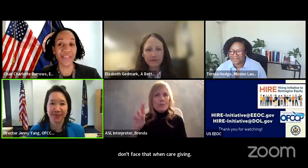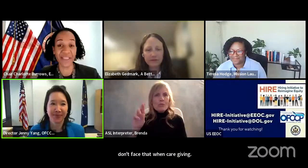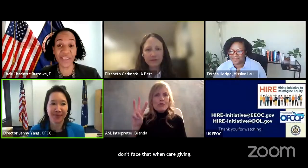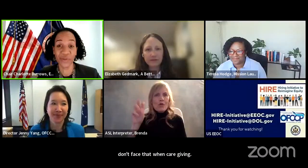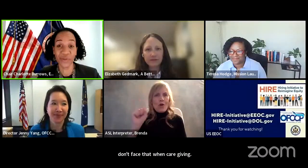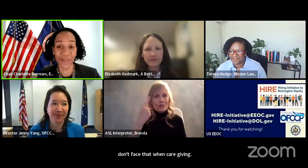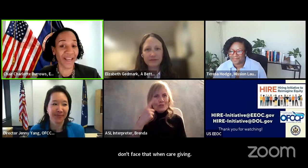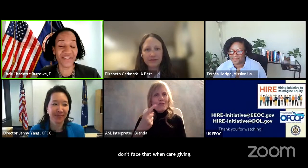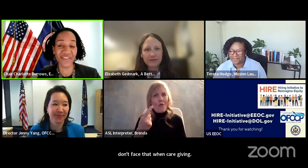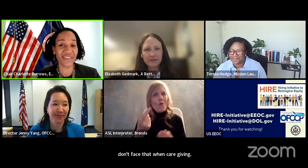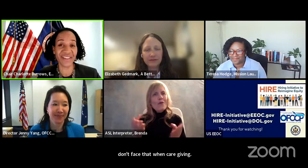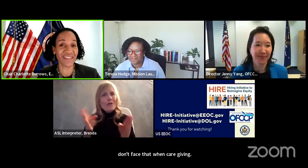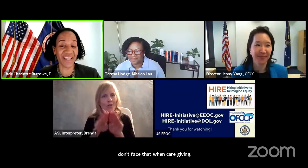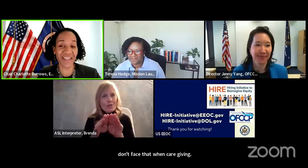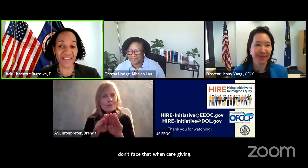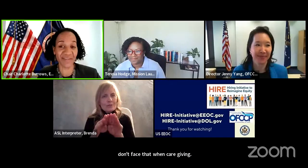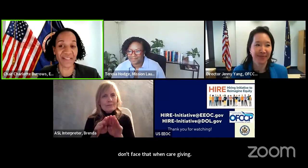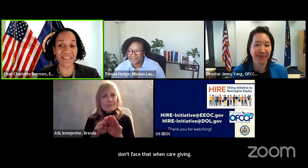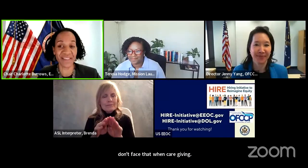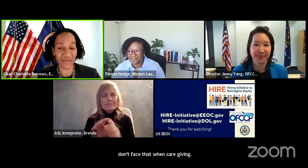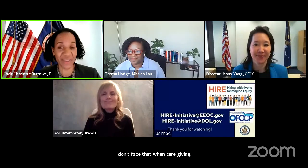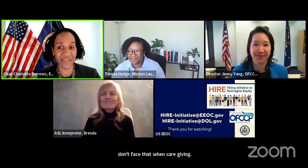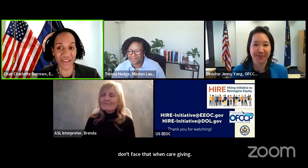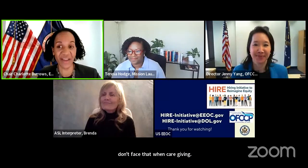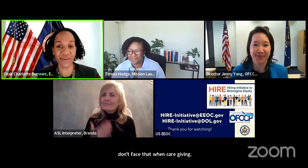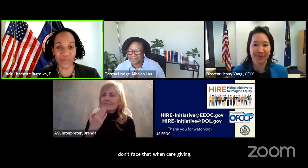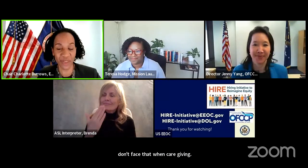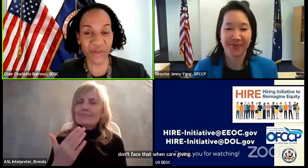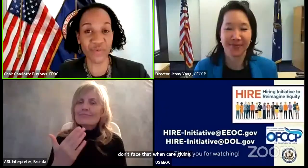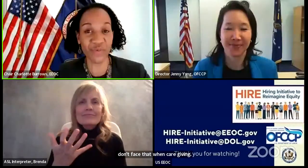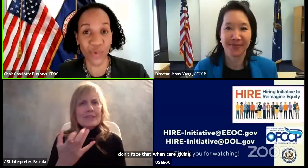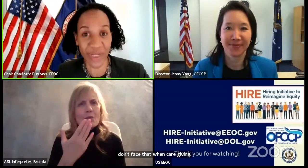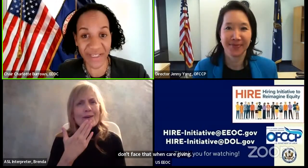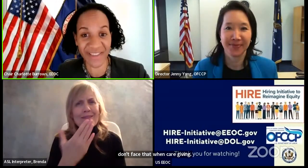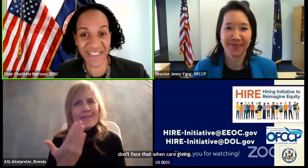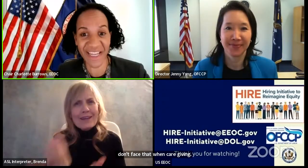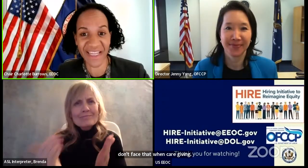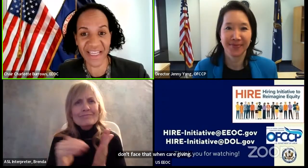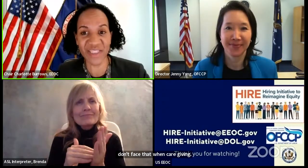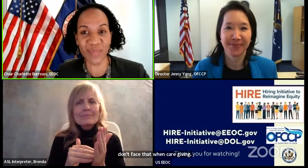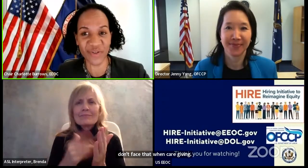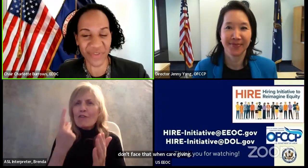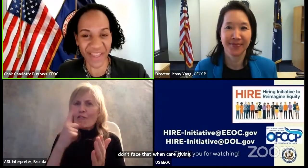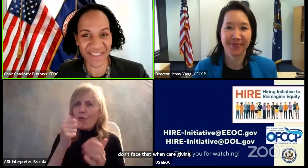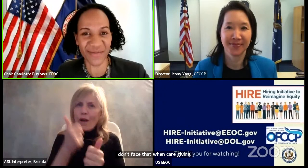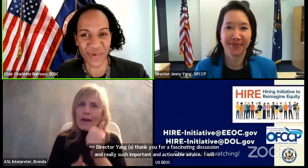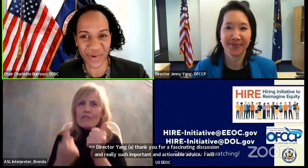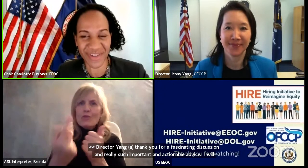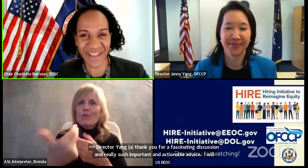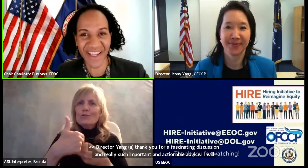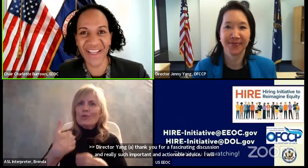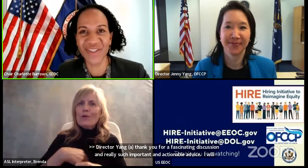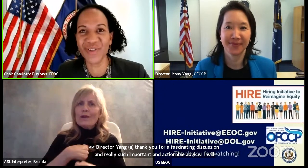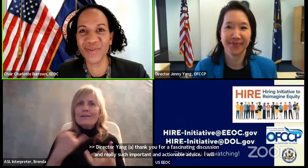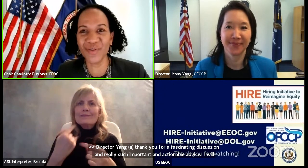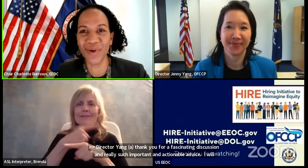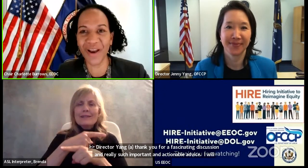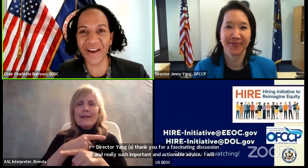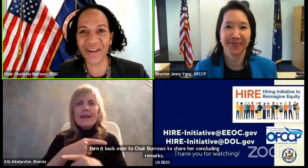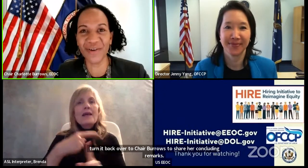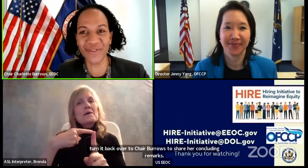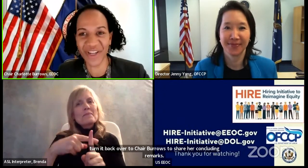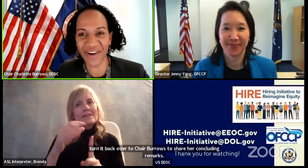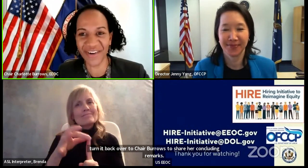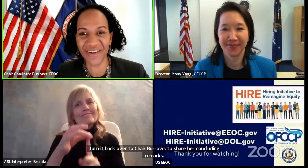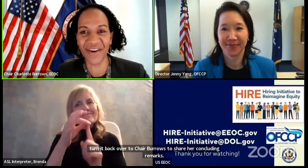Well, thank you. And I'd just like to say my sincere thanks to everyone who joined us today and special thanks, of course, to